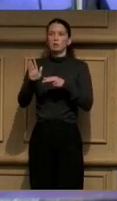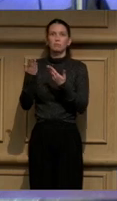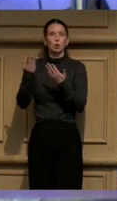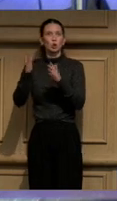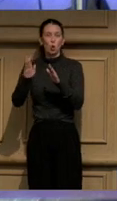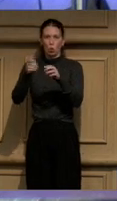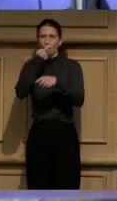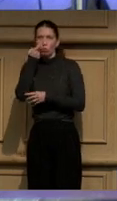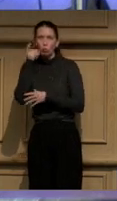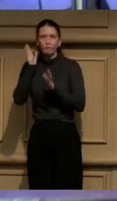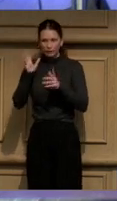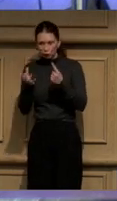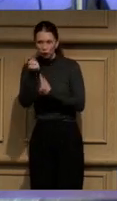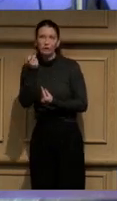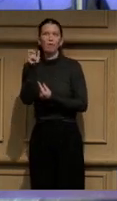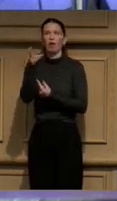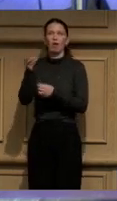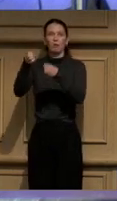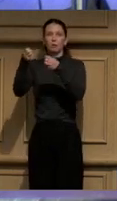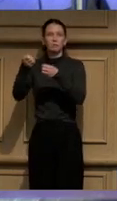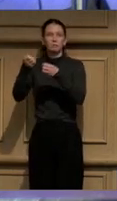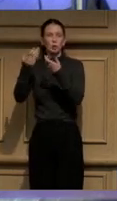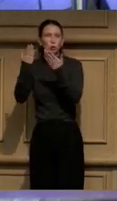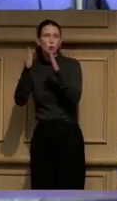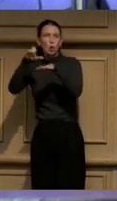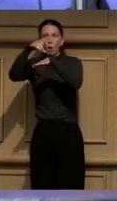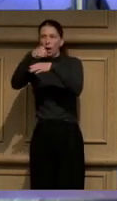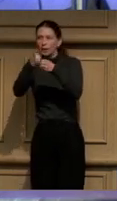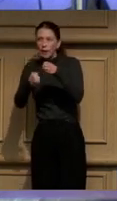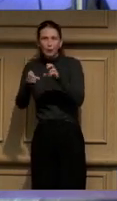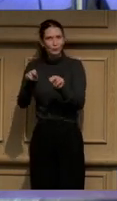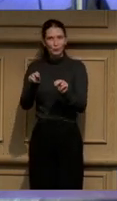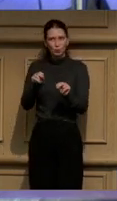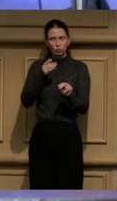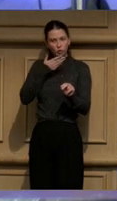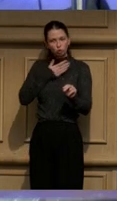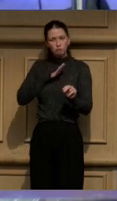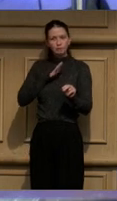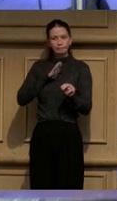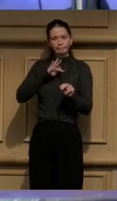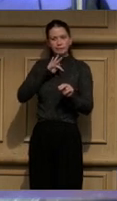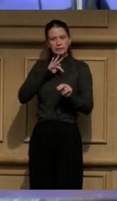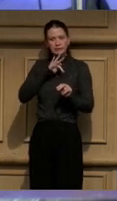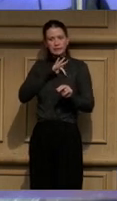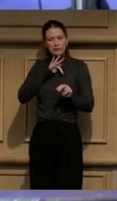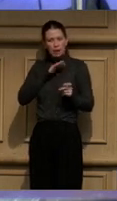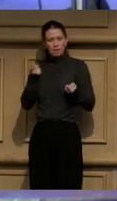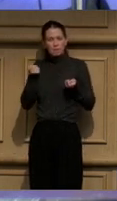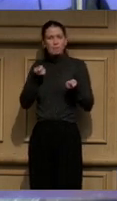I'm wondering about that that kind of common thread here in terms of